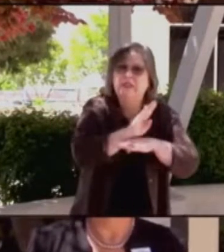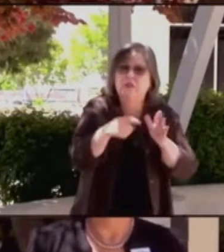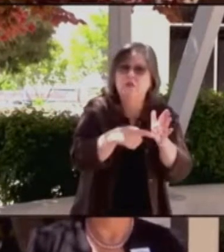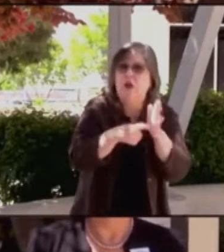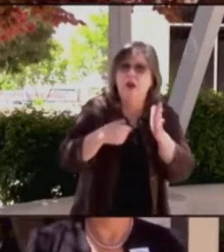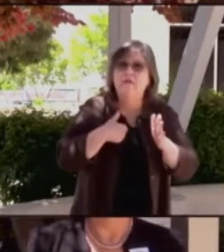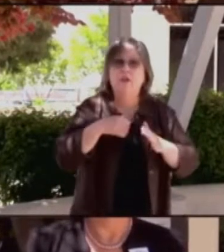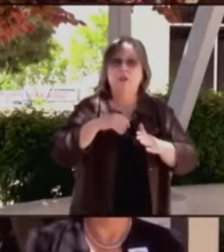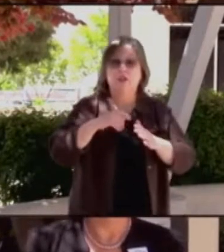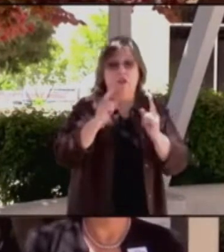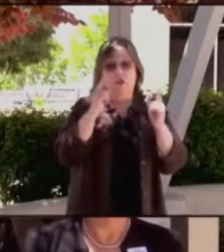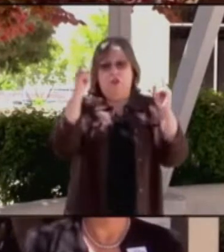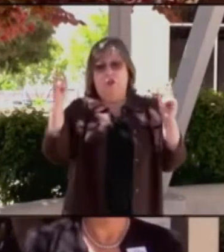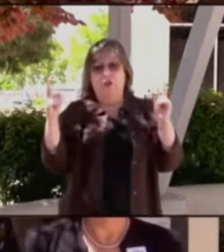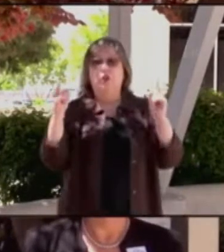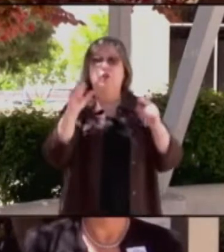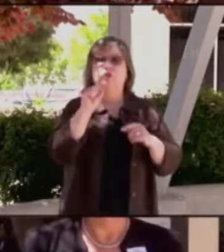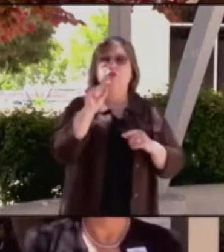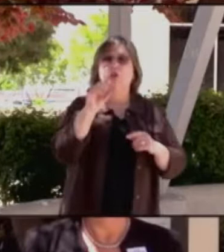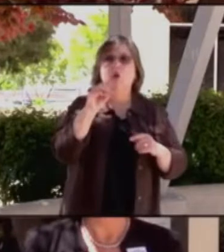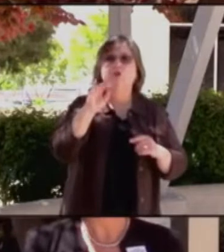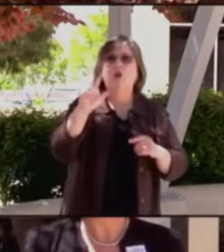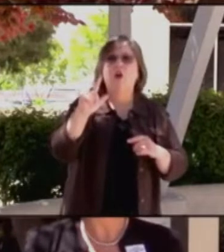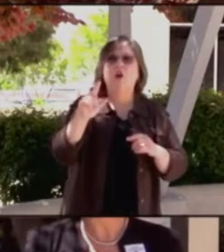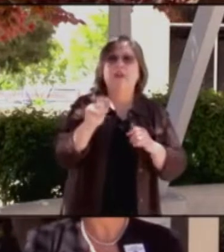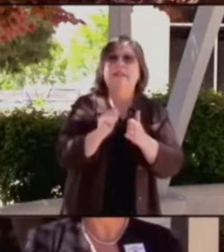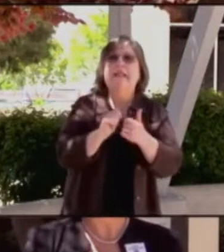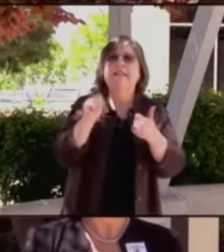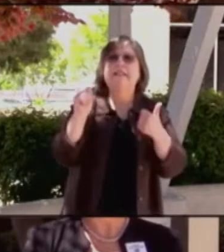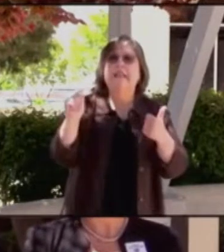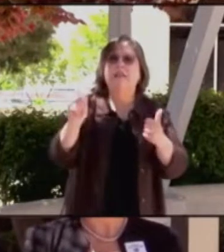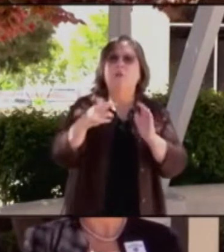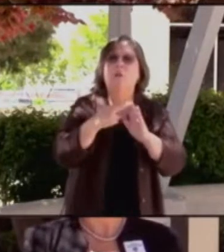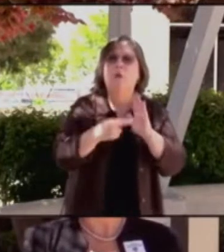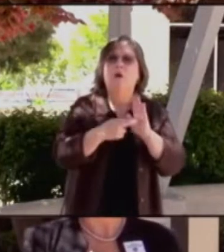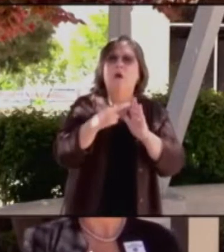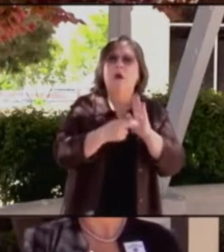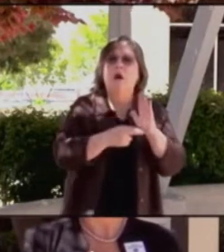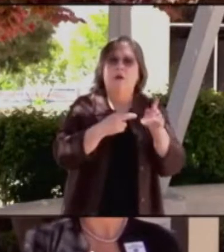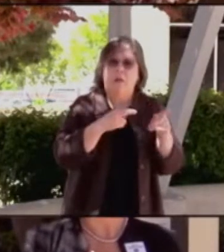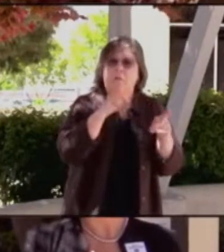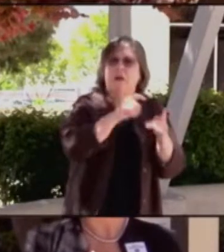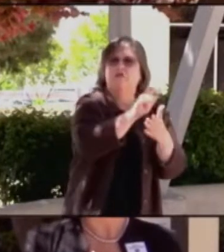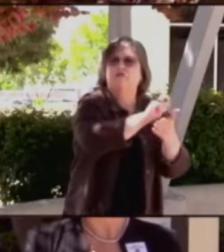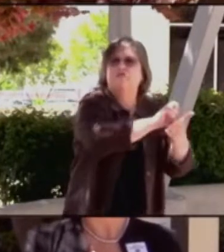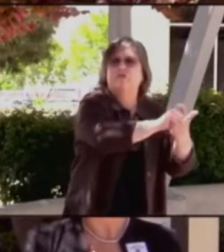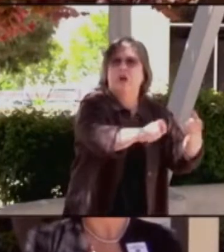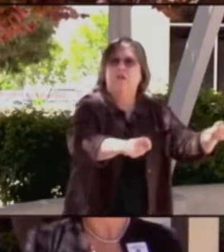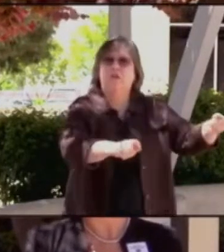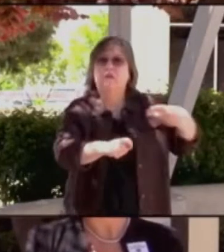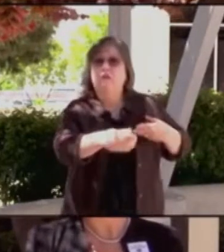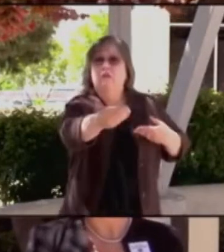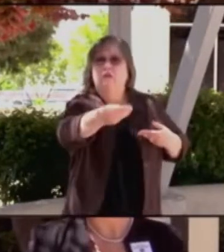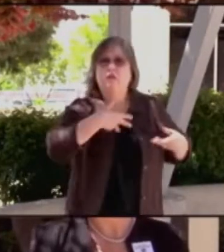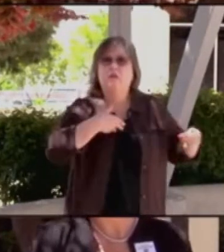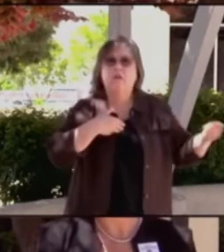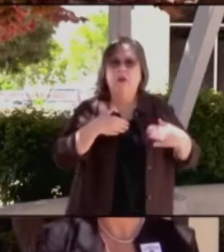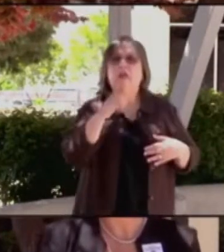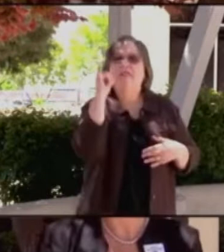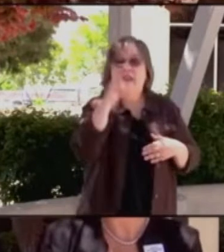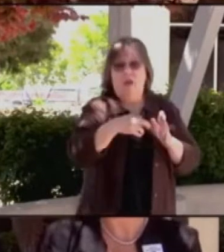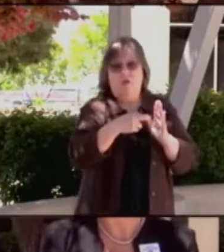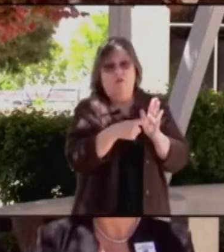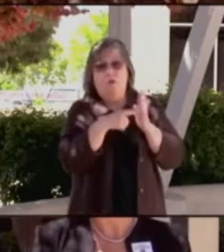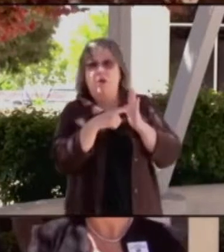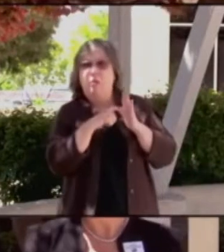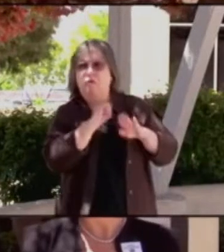all businesses in our community. Again, those requirements are being rescinded effective tomorrow. Instead, this